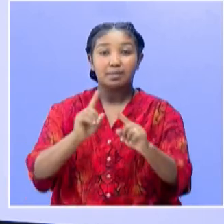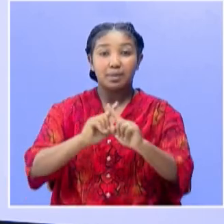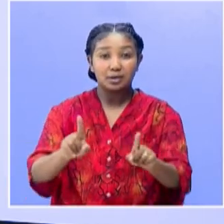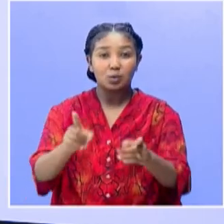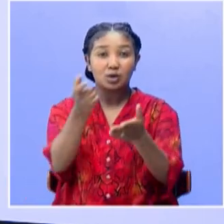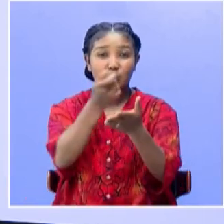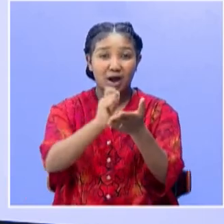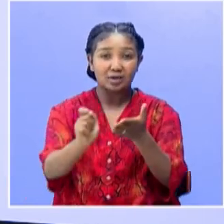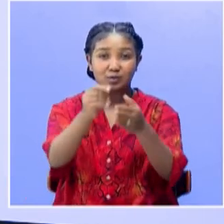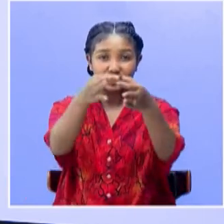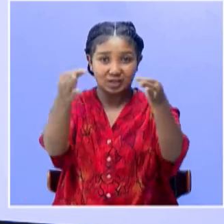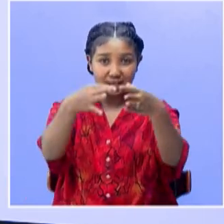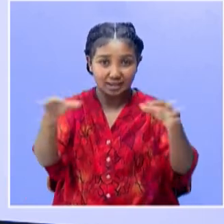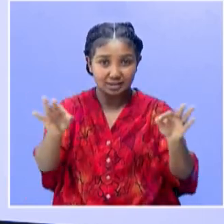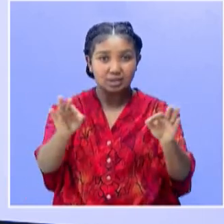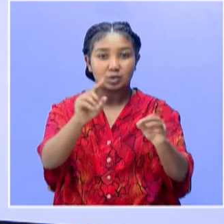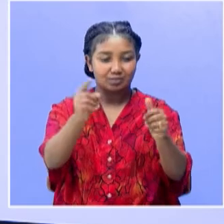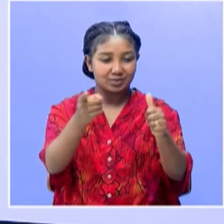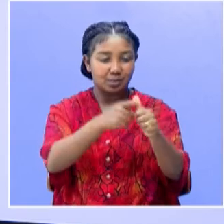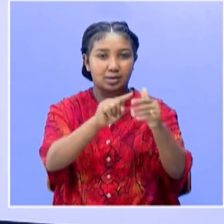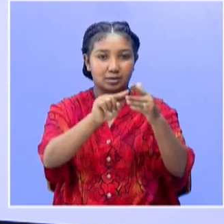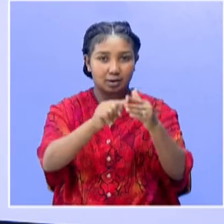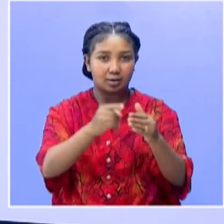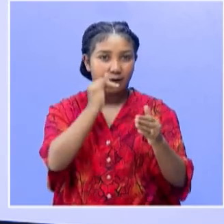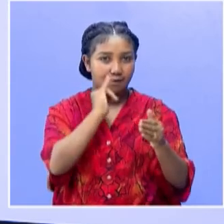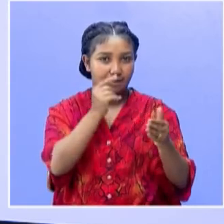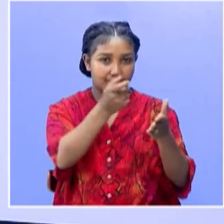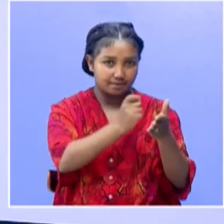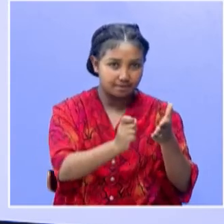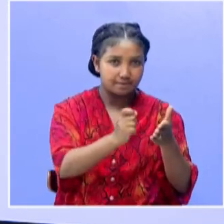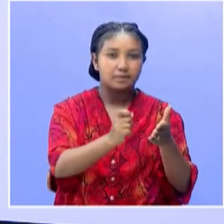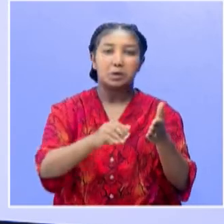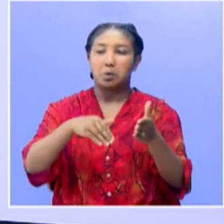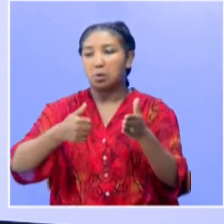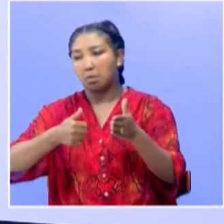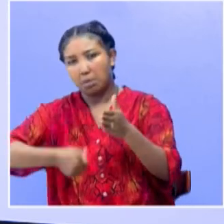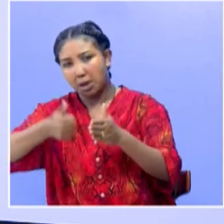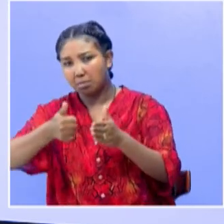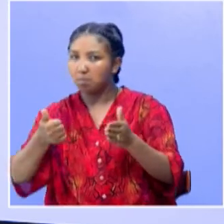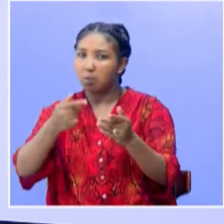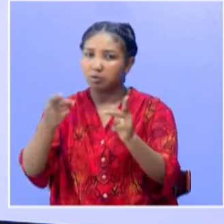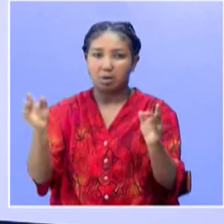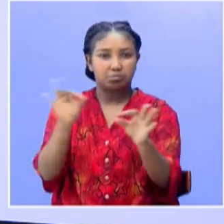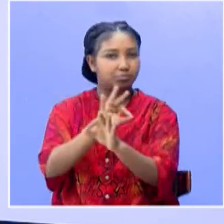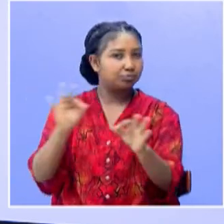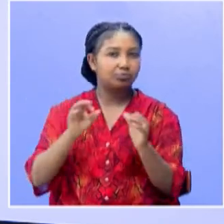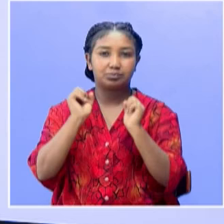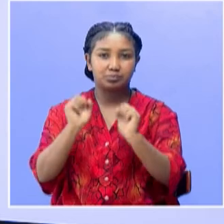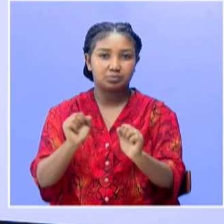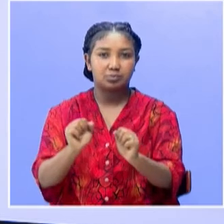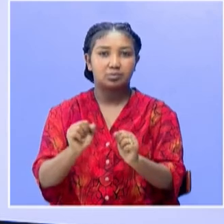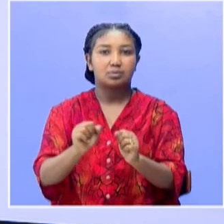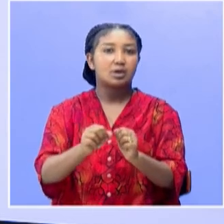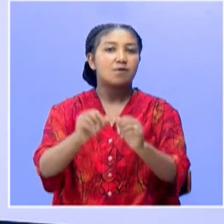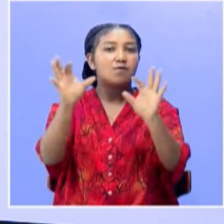when you write your sentence, you can start by the if clause or by the main clause. It doesn't matter. All right? And what